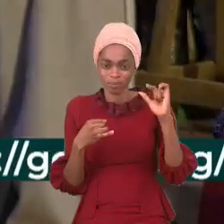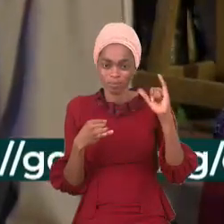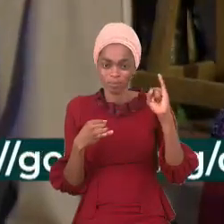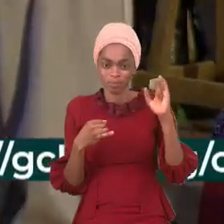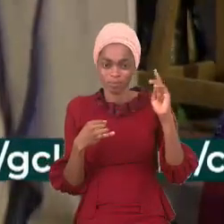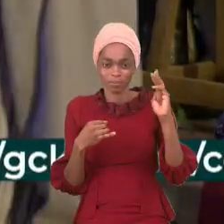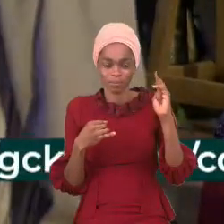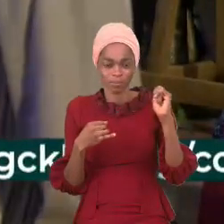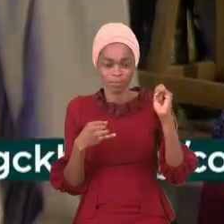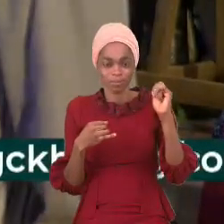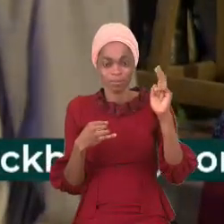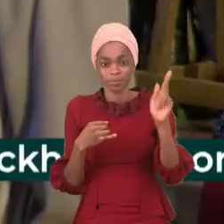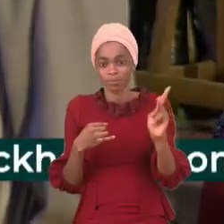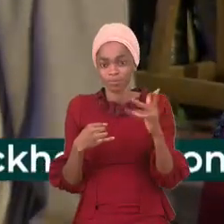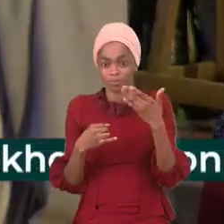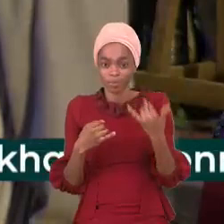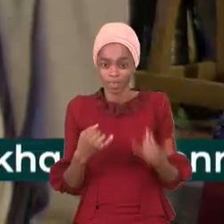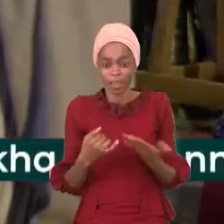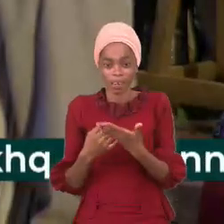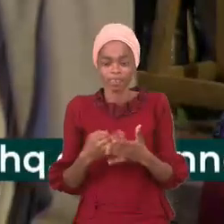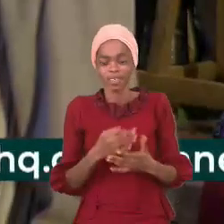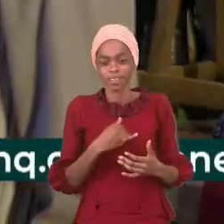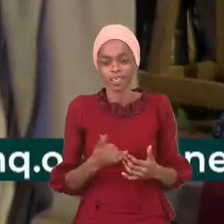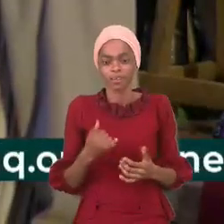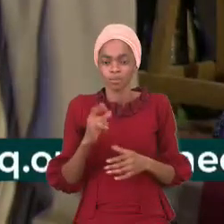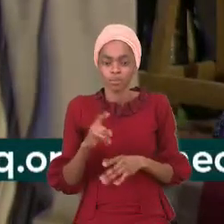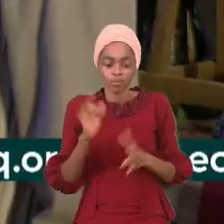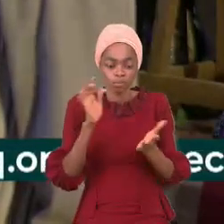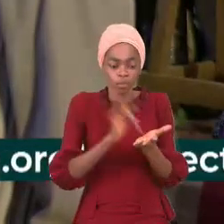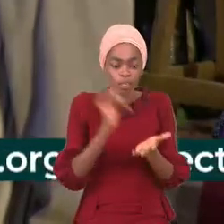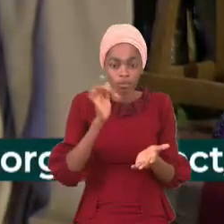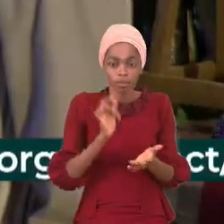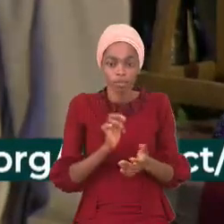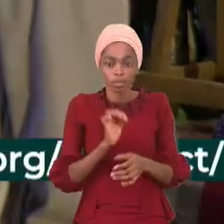And you have given your life to Christ now. Welcome to the new fold.